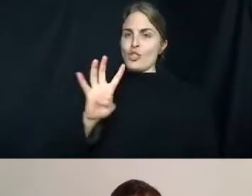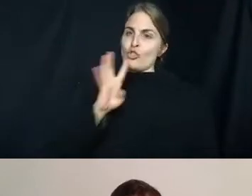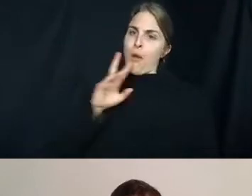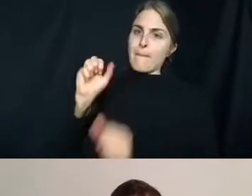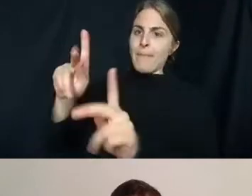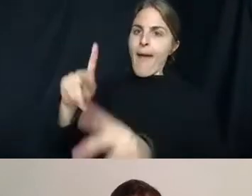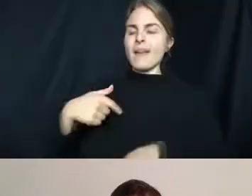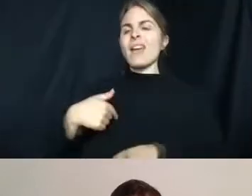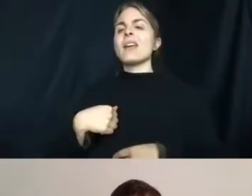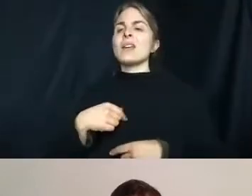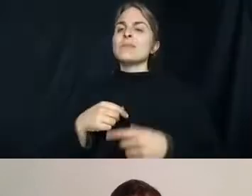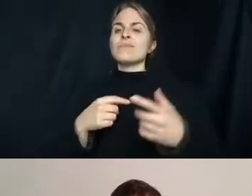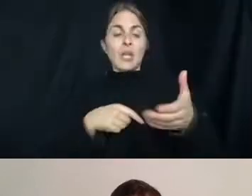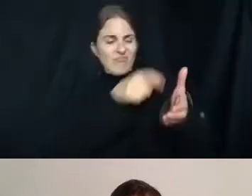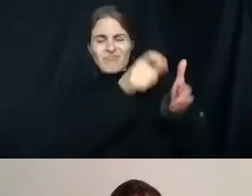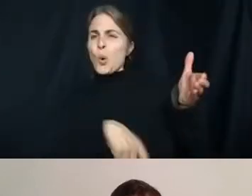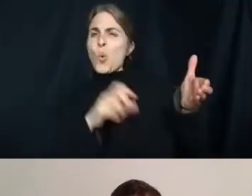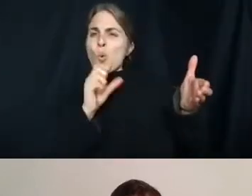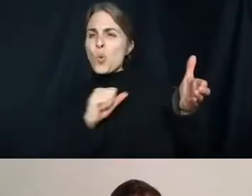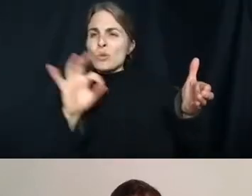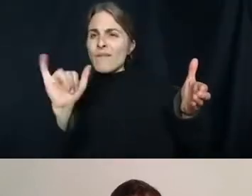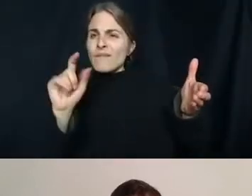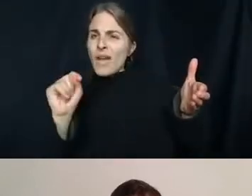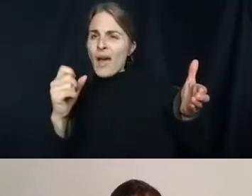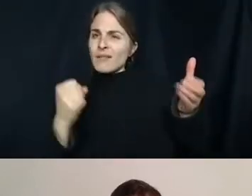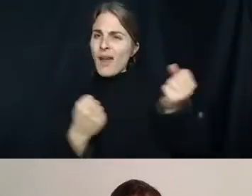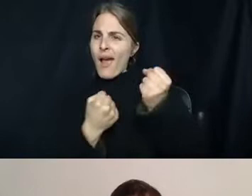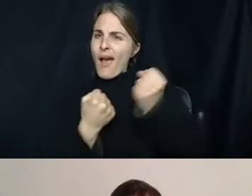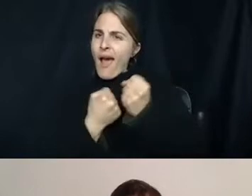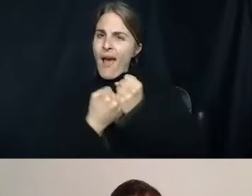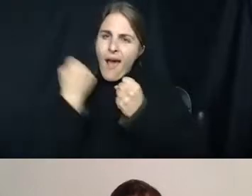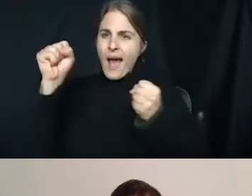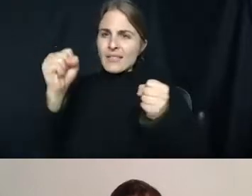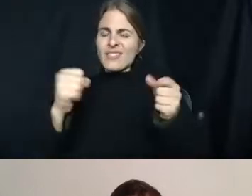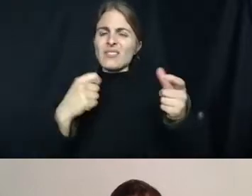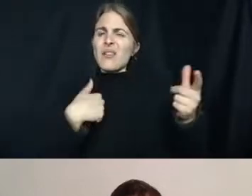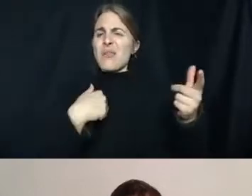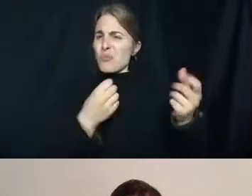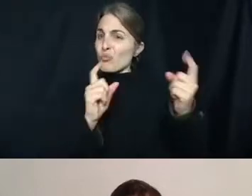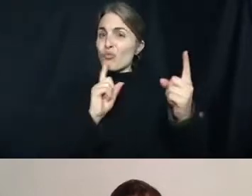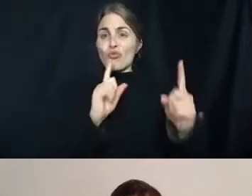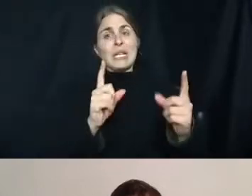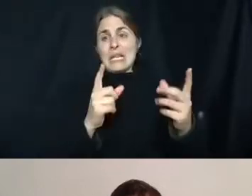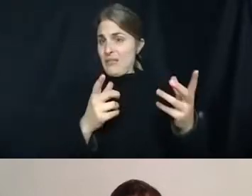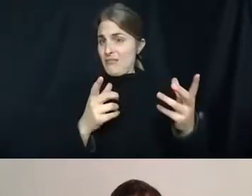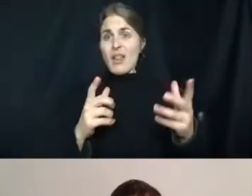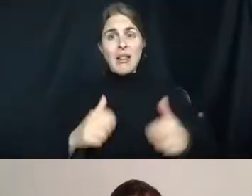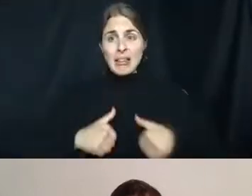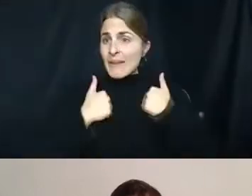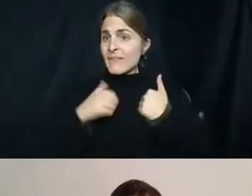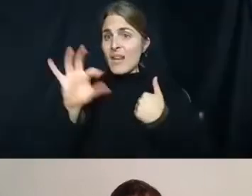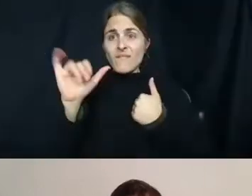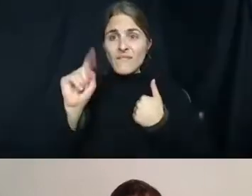old advice columns from fat activist perspectives that realize the multi-faced intersectional span of the lived fat